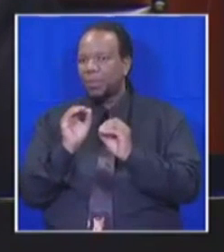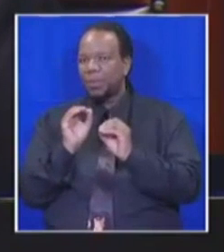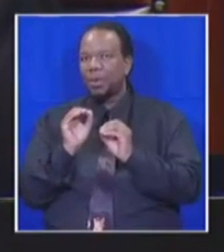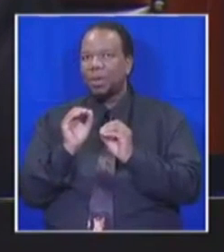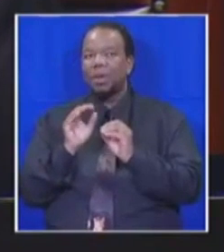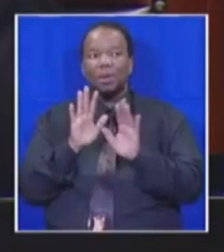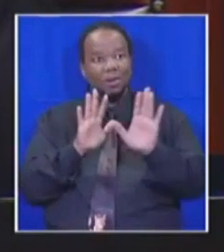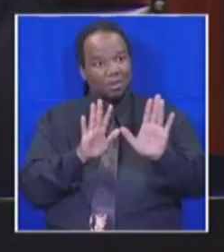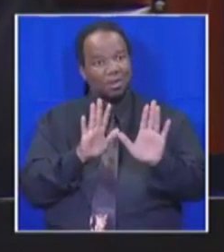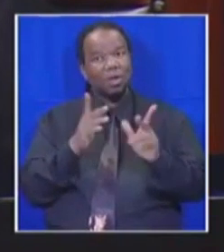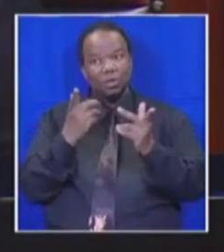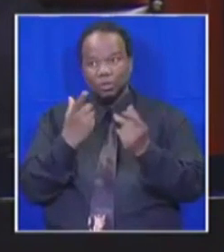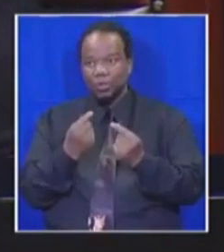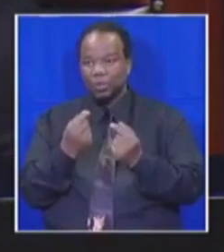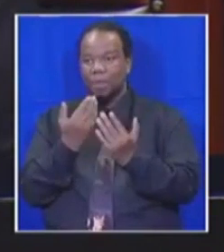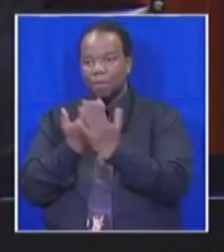that?